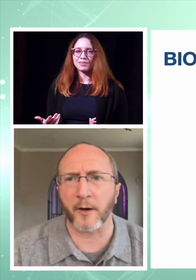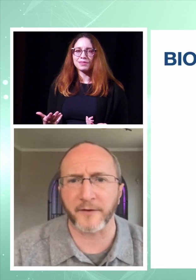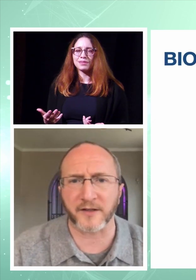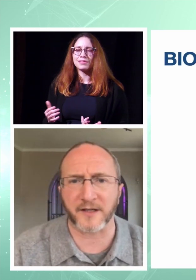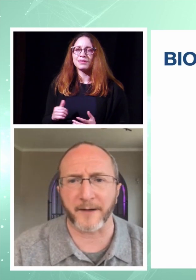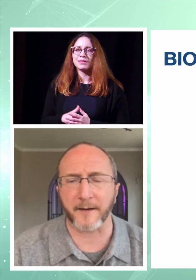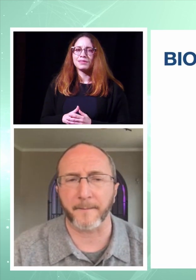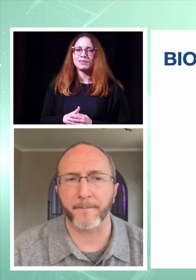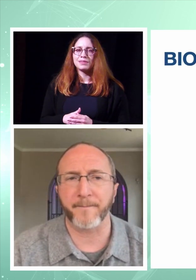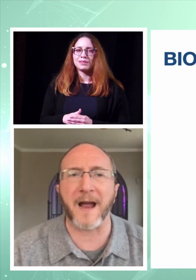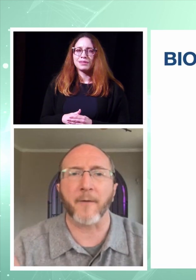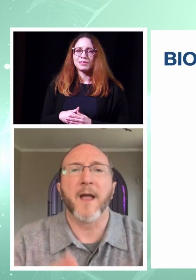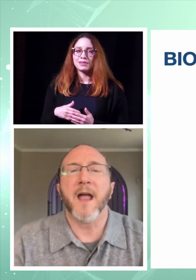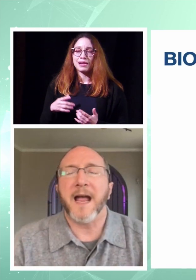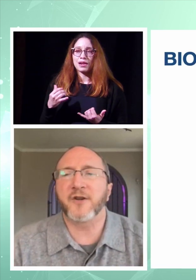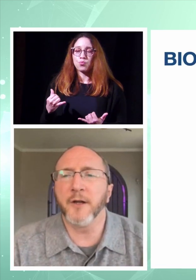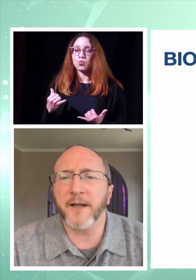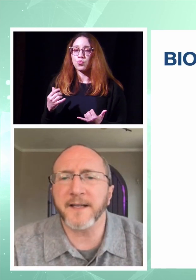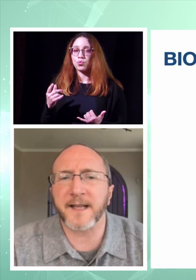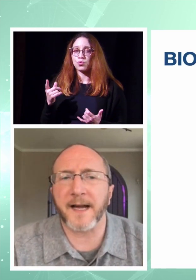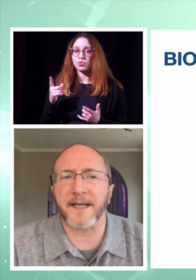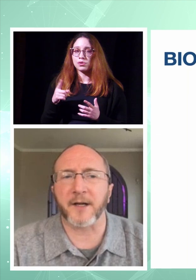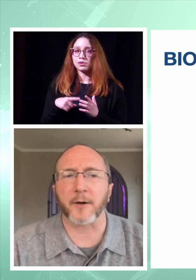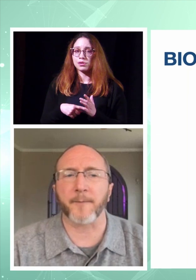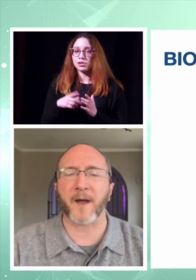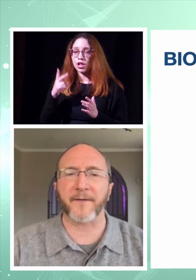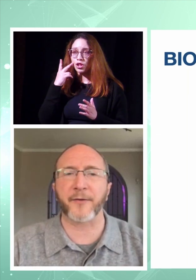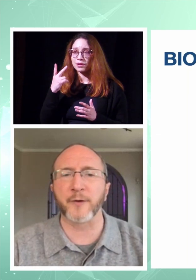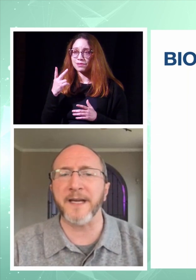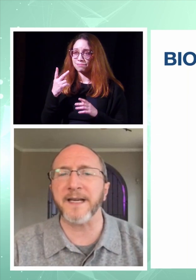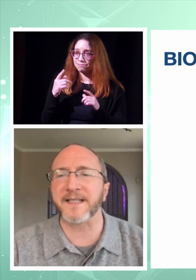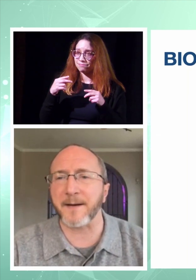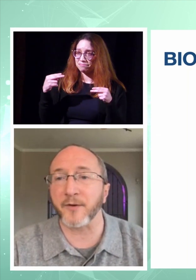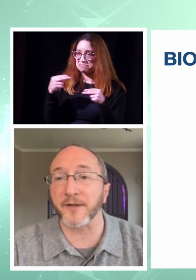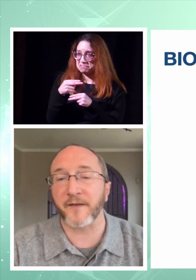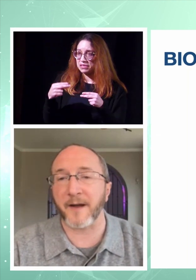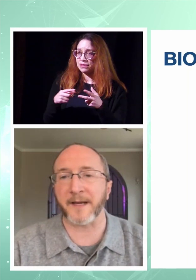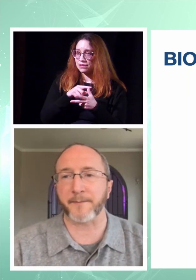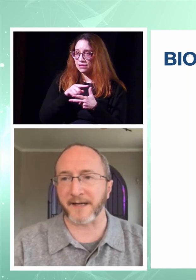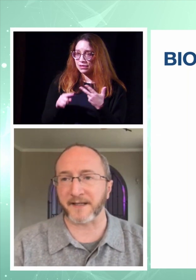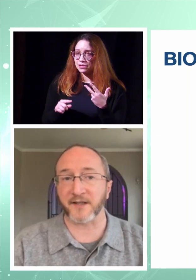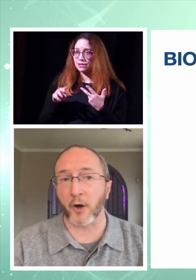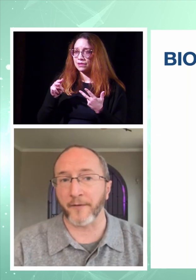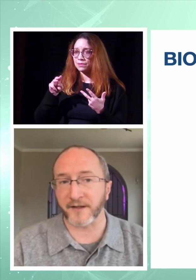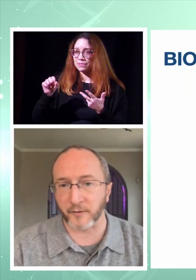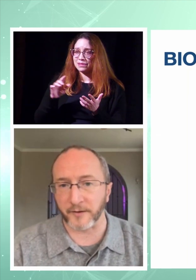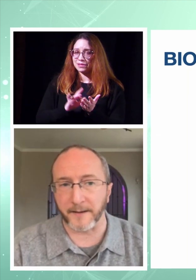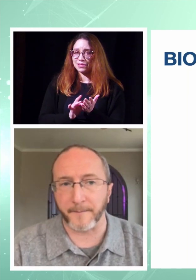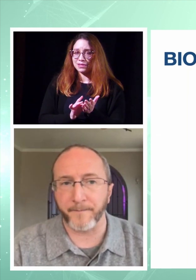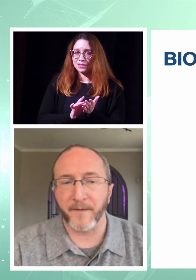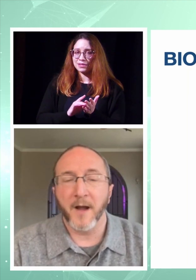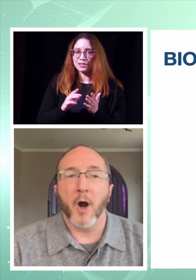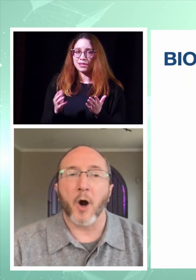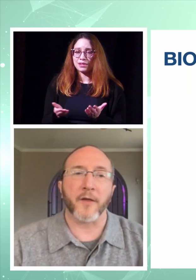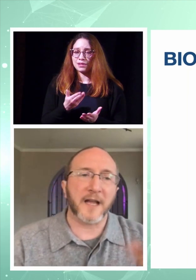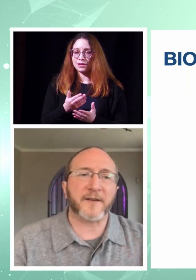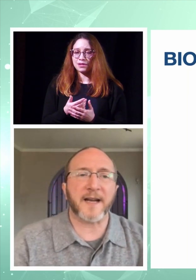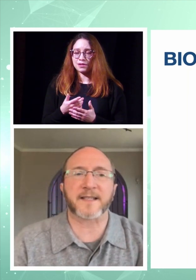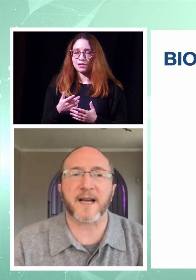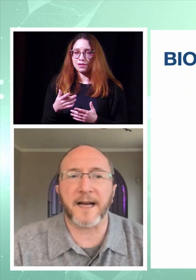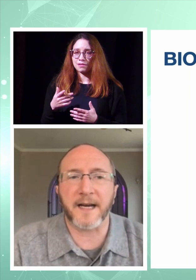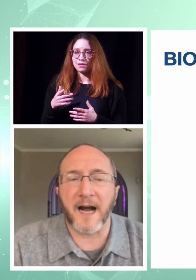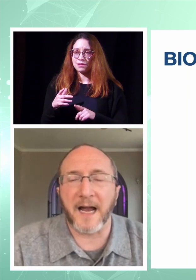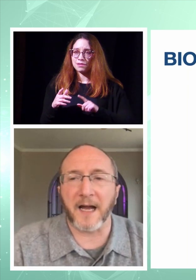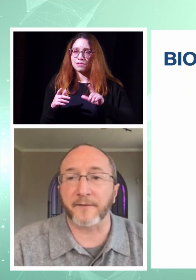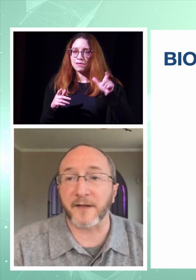would dissolve in your stomach. Now, as you look at the slide here, I have 3 examples of MS medicines on the screen. On the